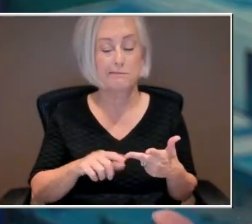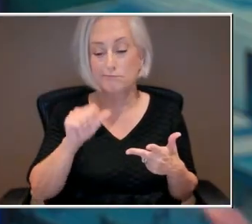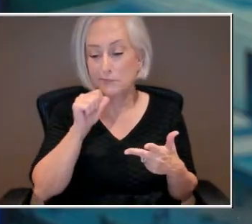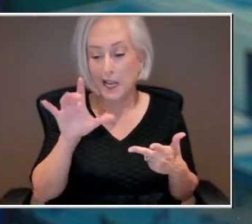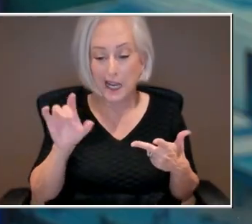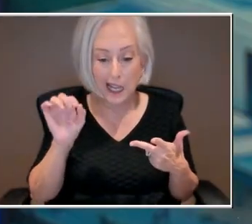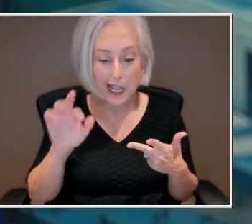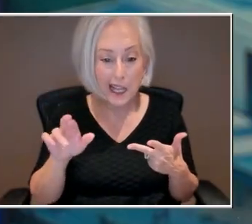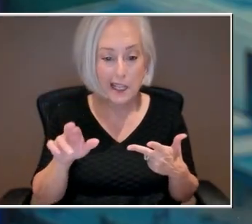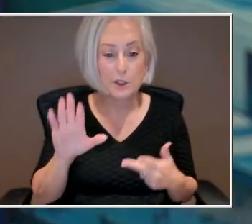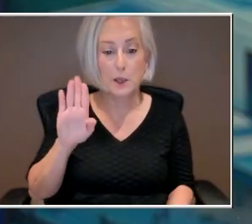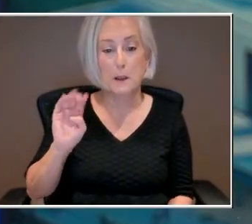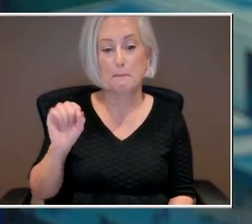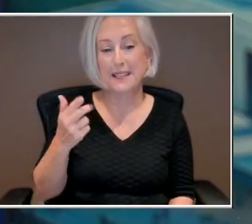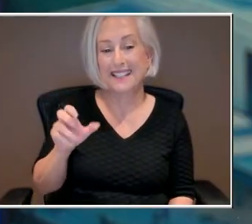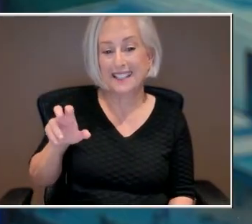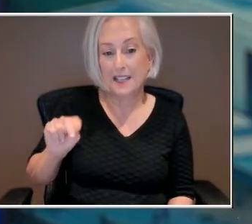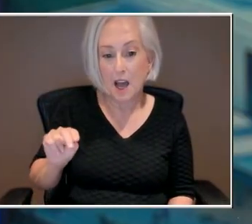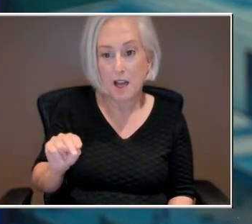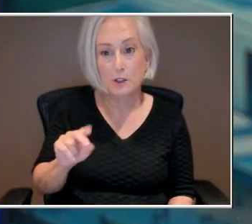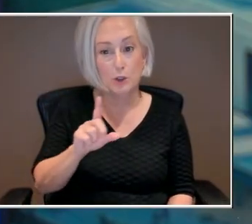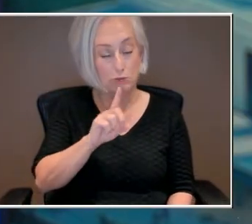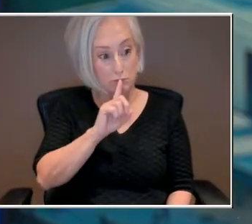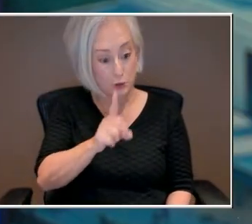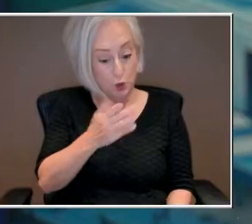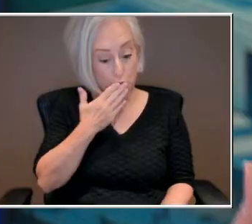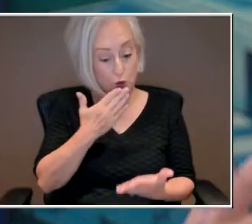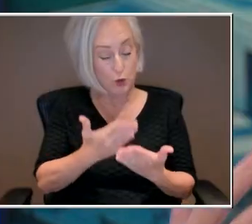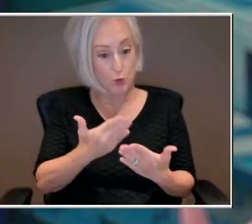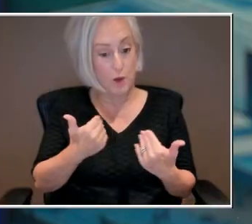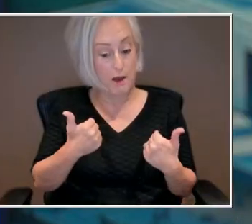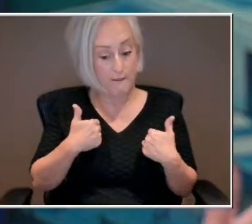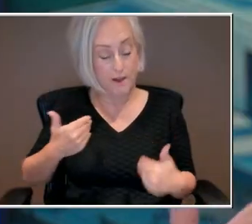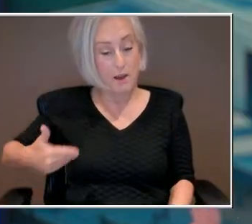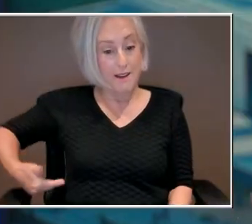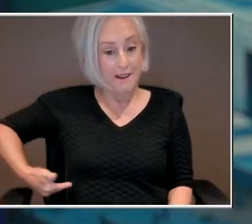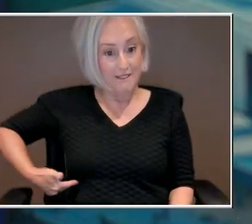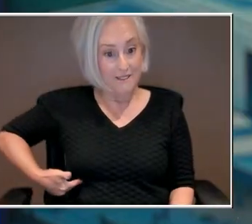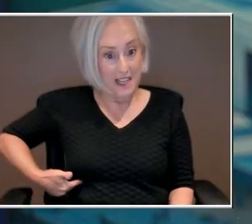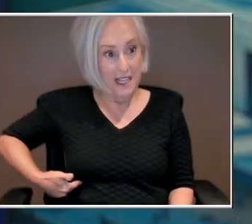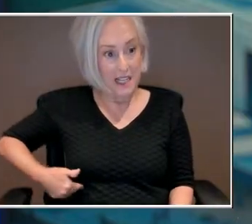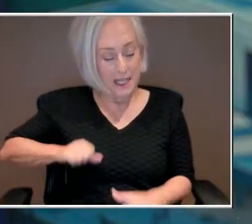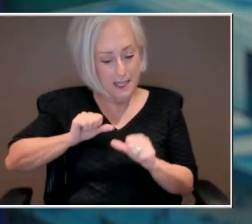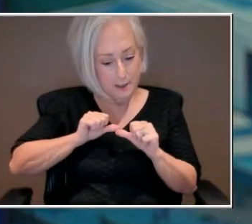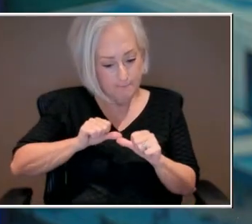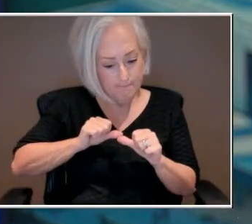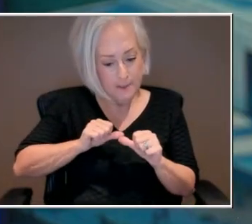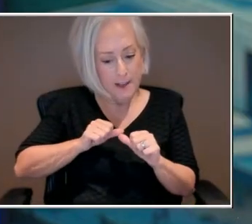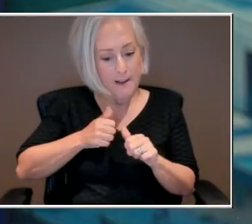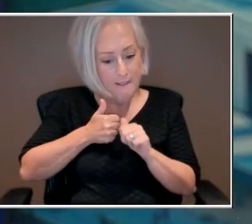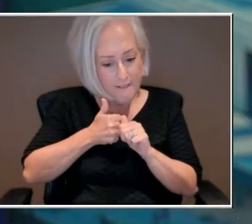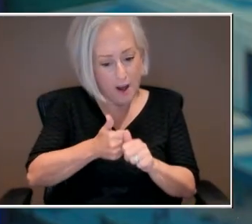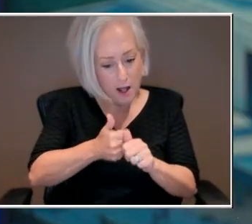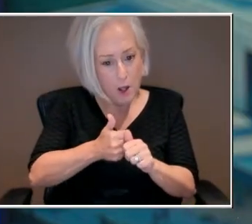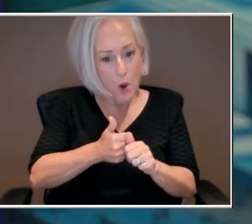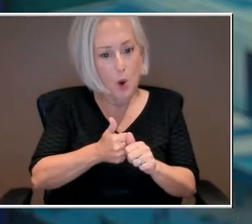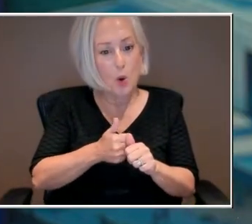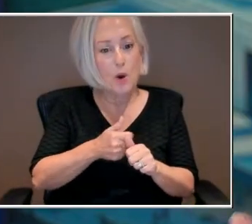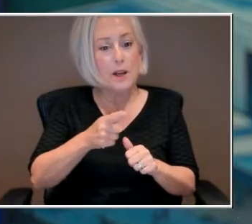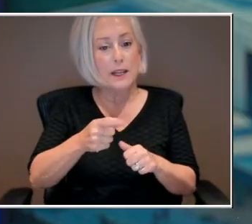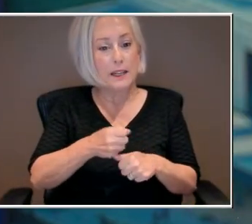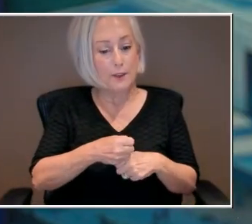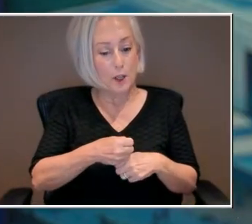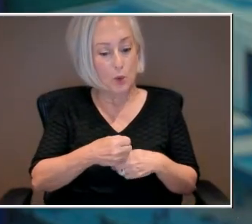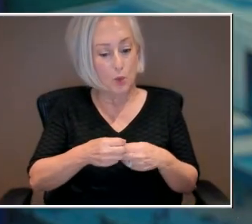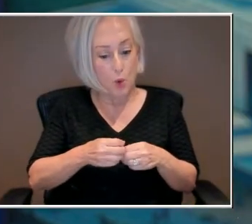to be persistent until it grows, and usually tends to involve lymph nodes at a young age, just